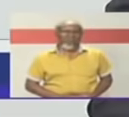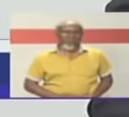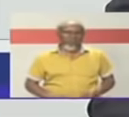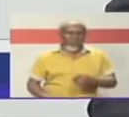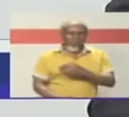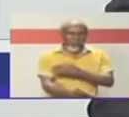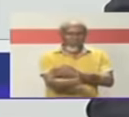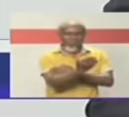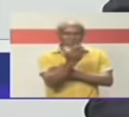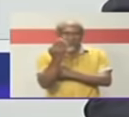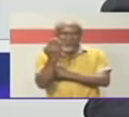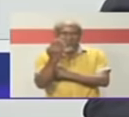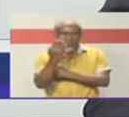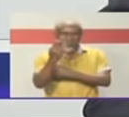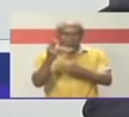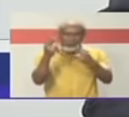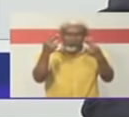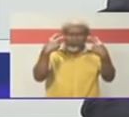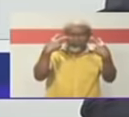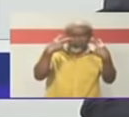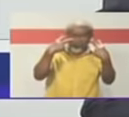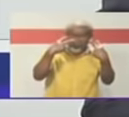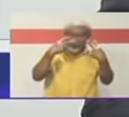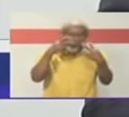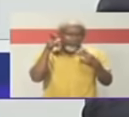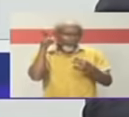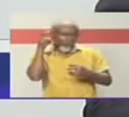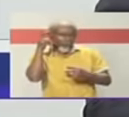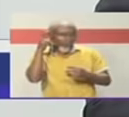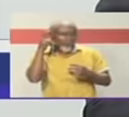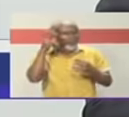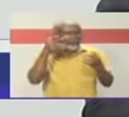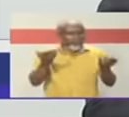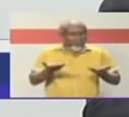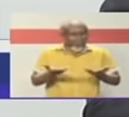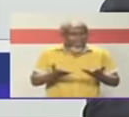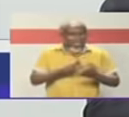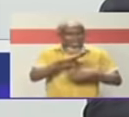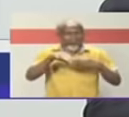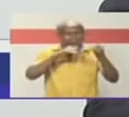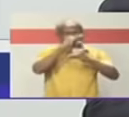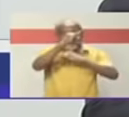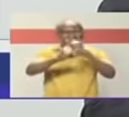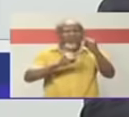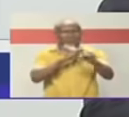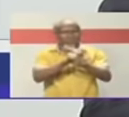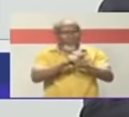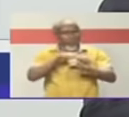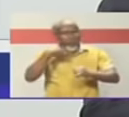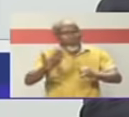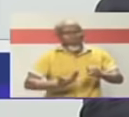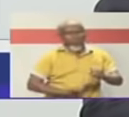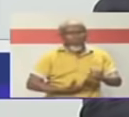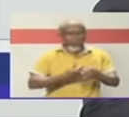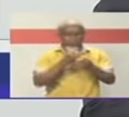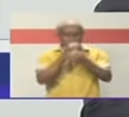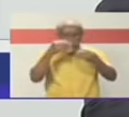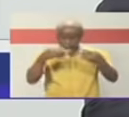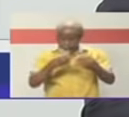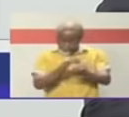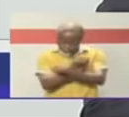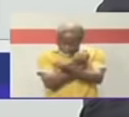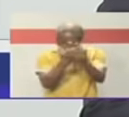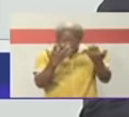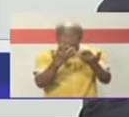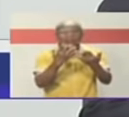Good morning to our viewing and listening public, both home and abroad, and a very warm welcome to another Ministry of Health update on the